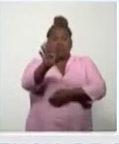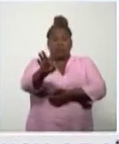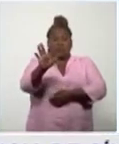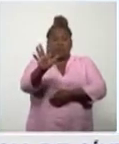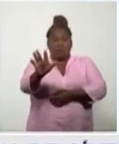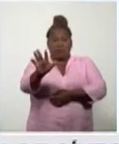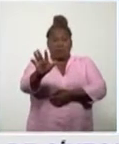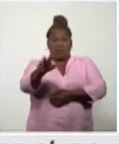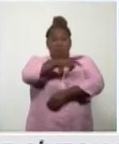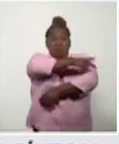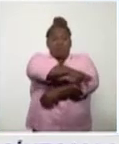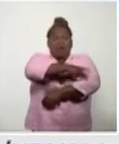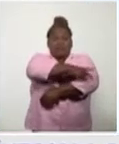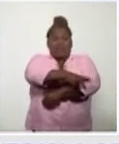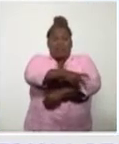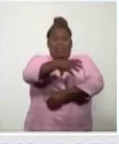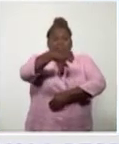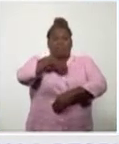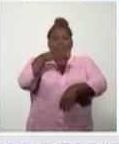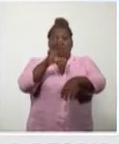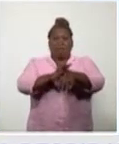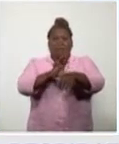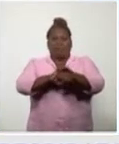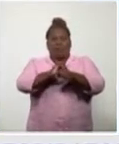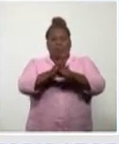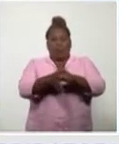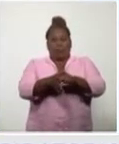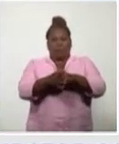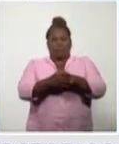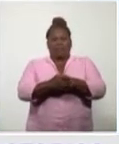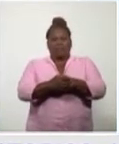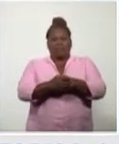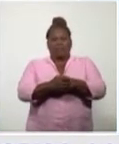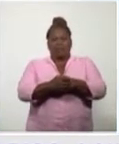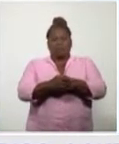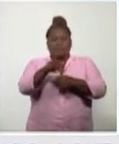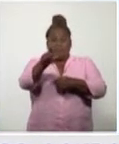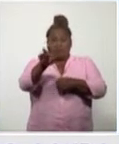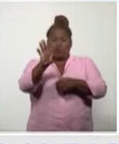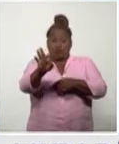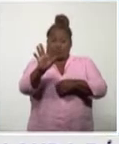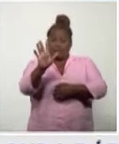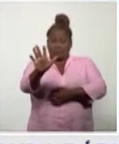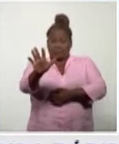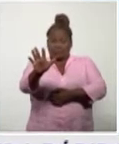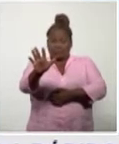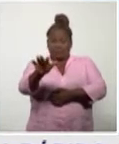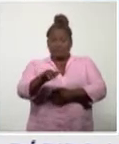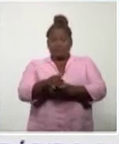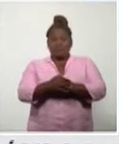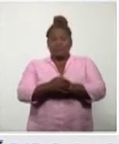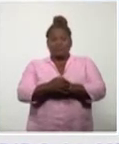185 countries remain reporting cases of COVID-19.